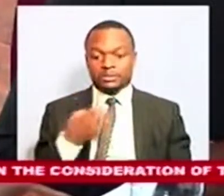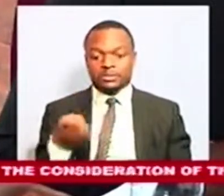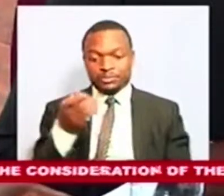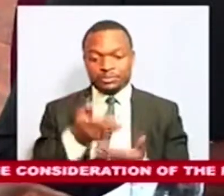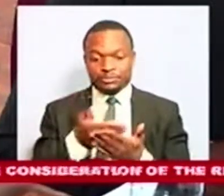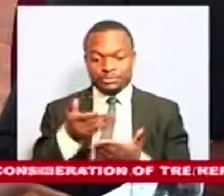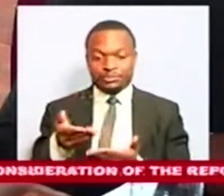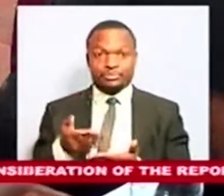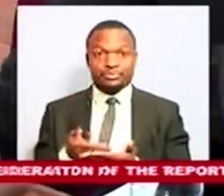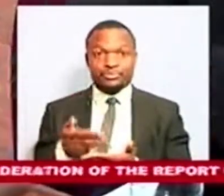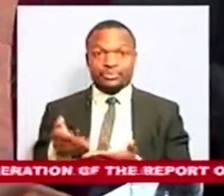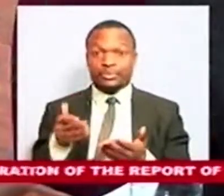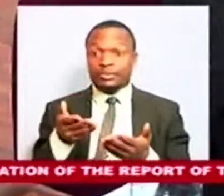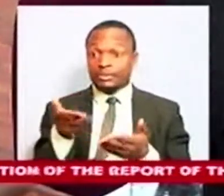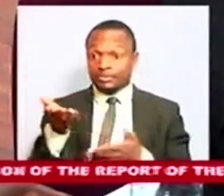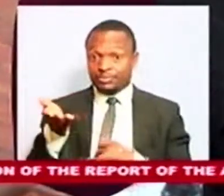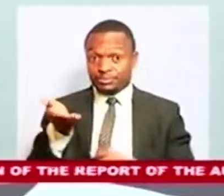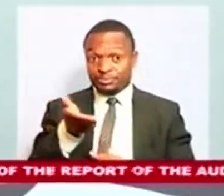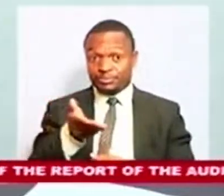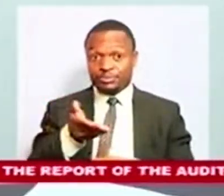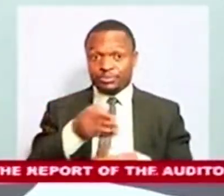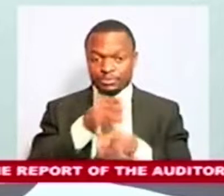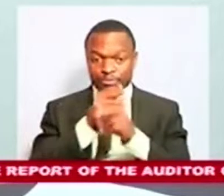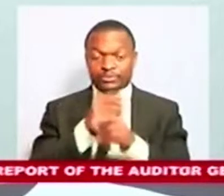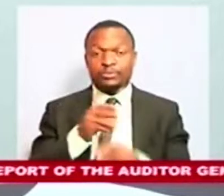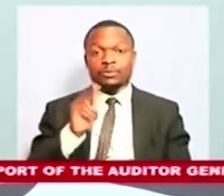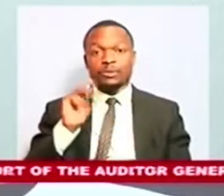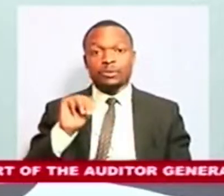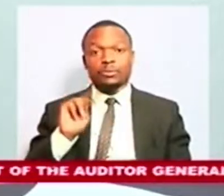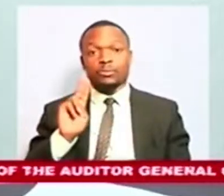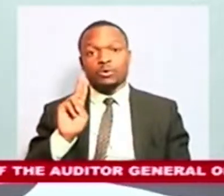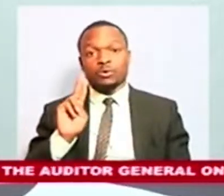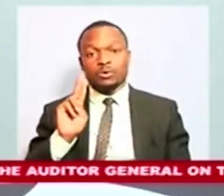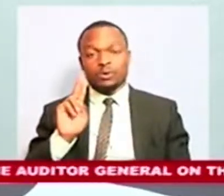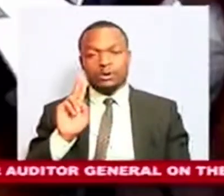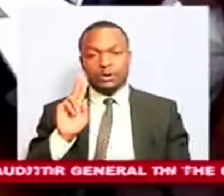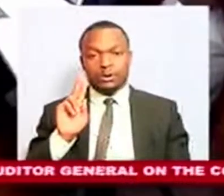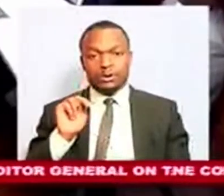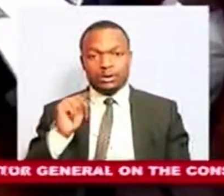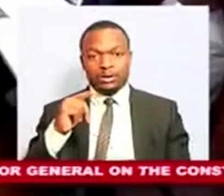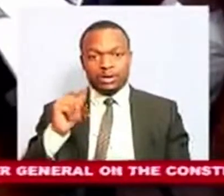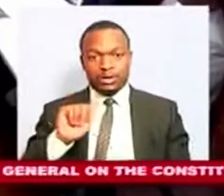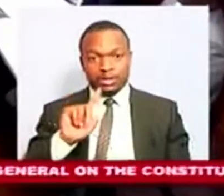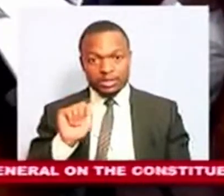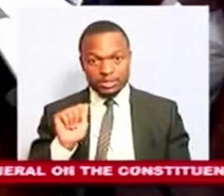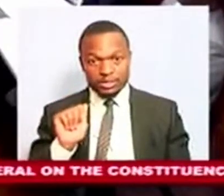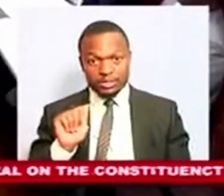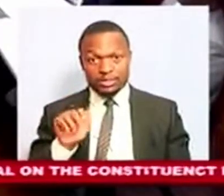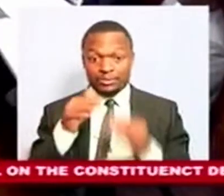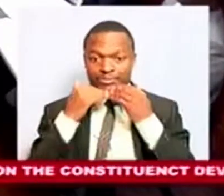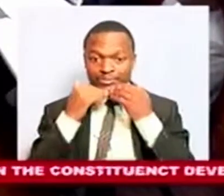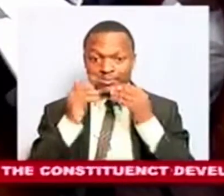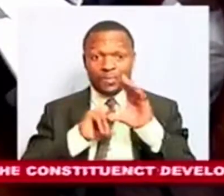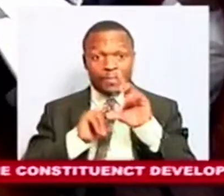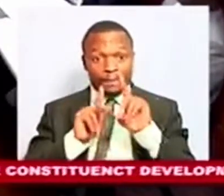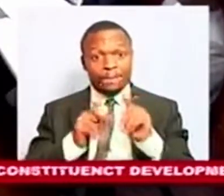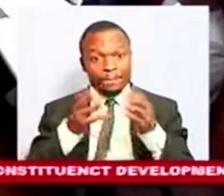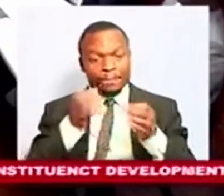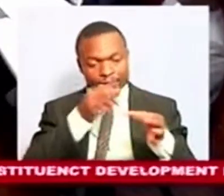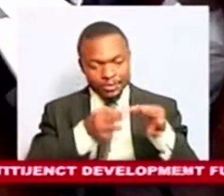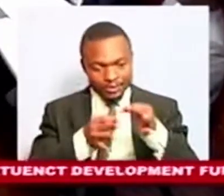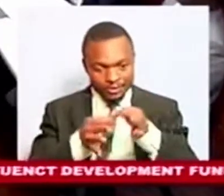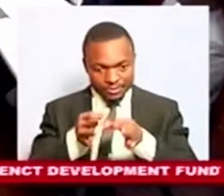Chair. Mr. Mugala. Thank you, Chair. I just want to make credit